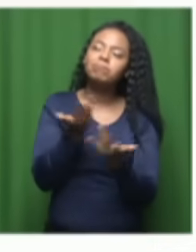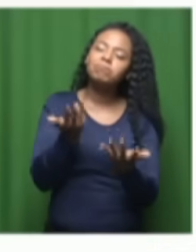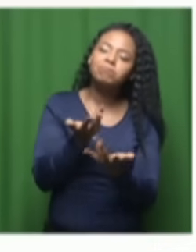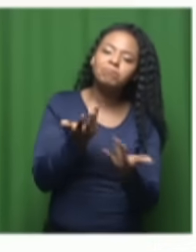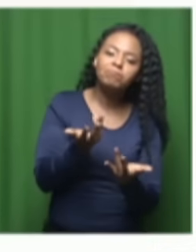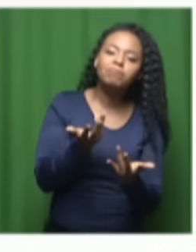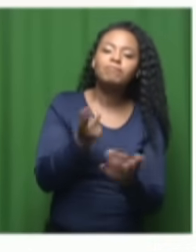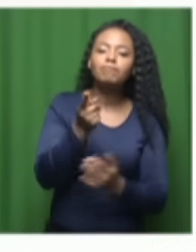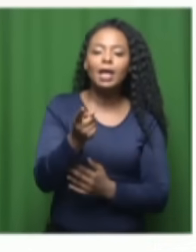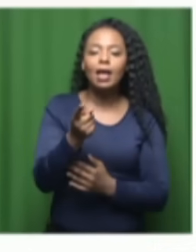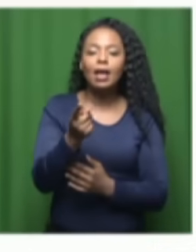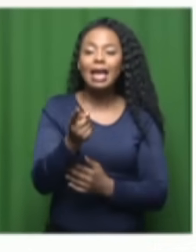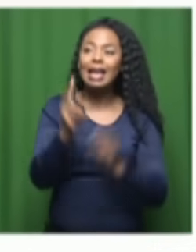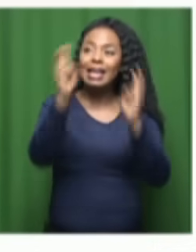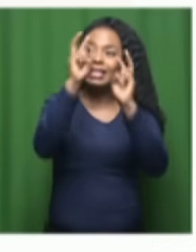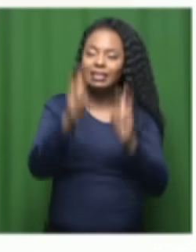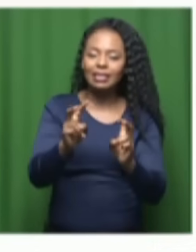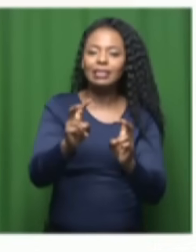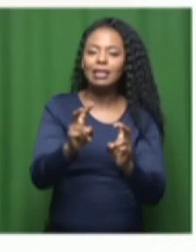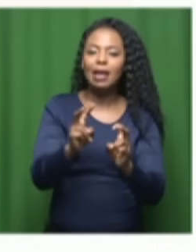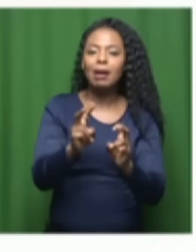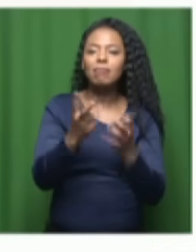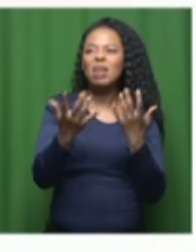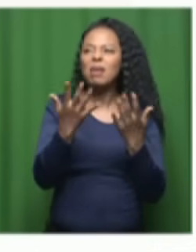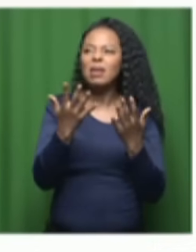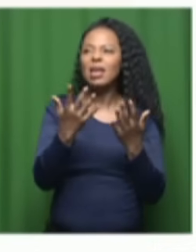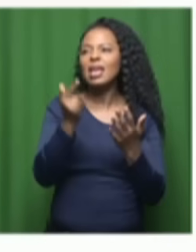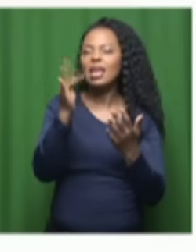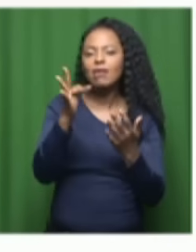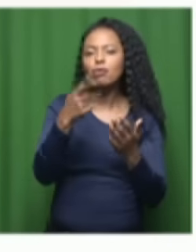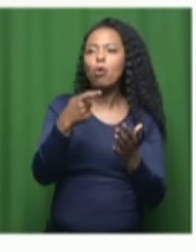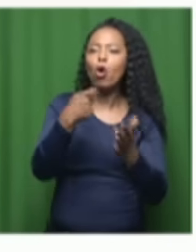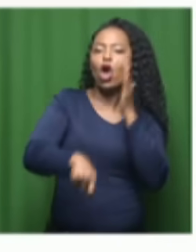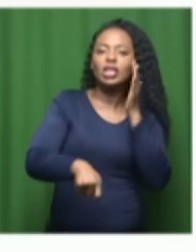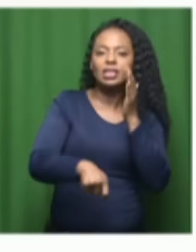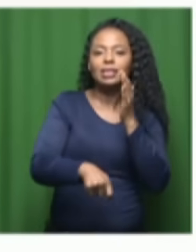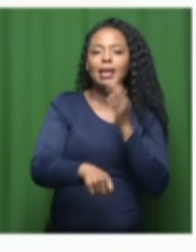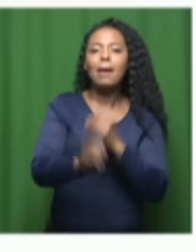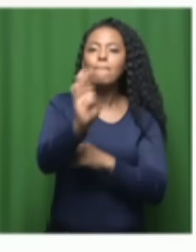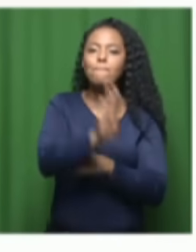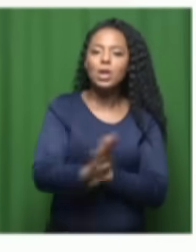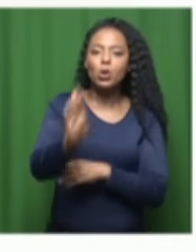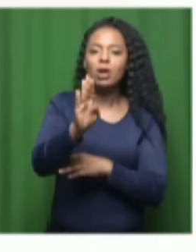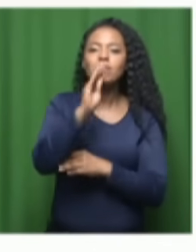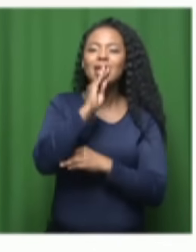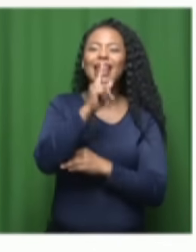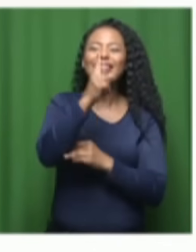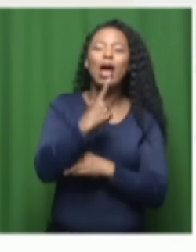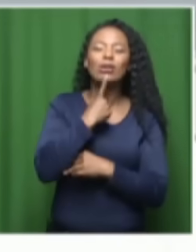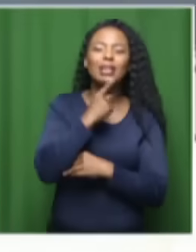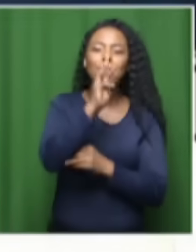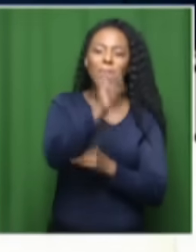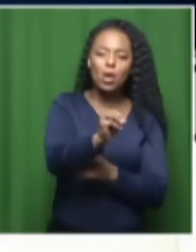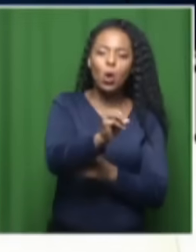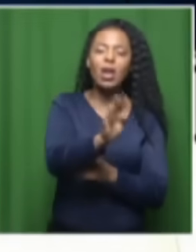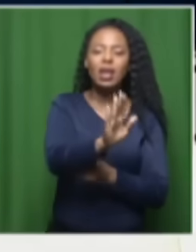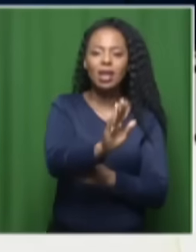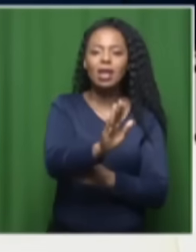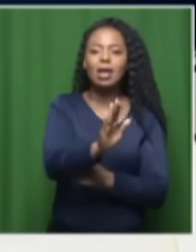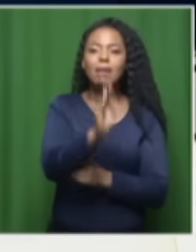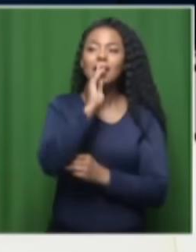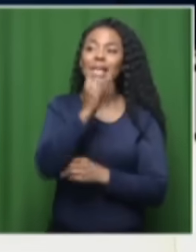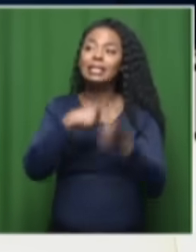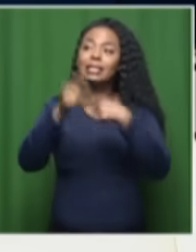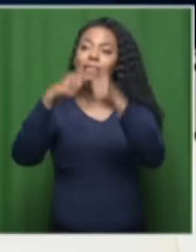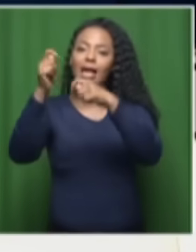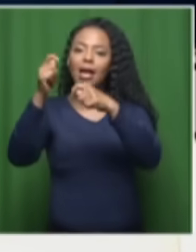in wholesale electricity purchase costs about 1 billion. That's 1,000 million. They would also save from sales that